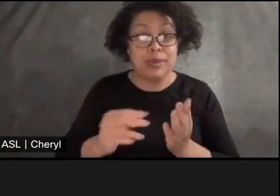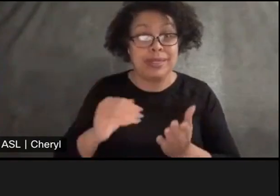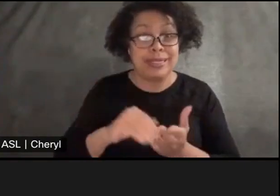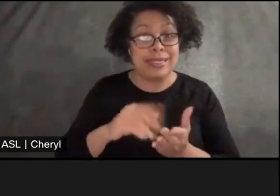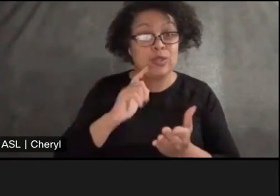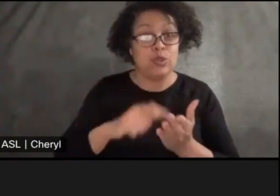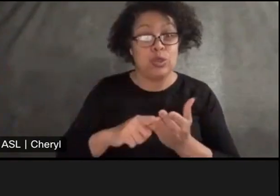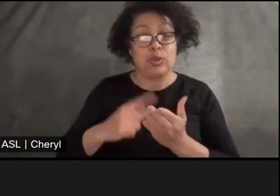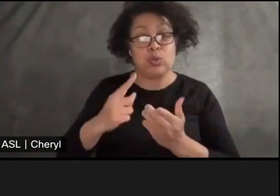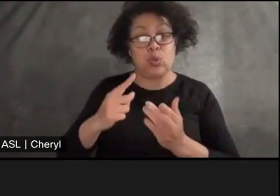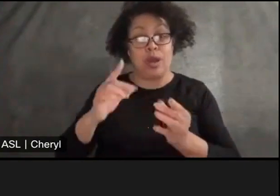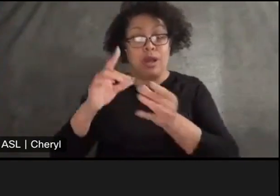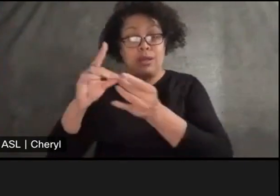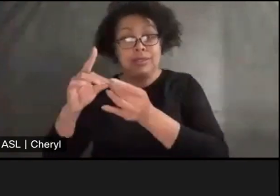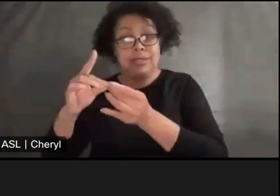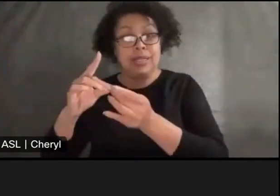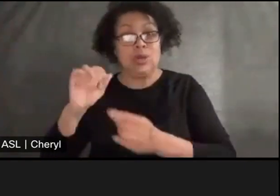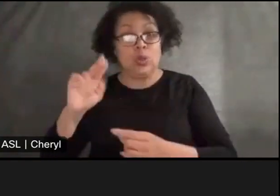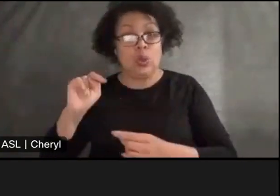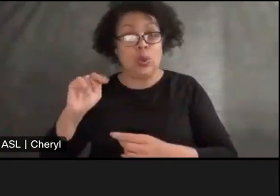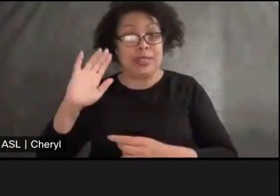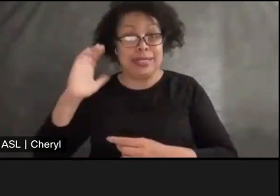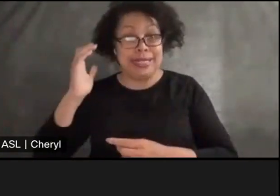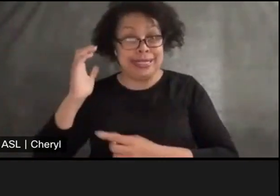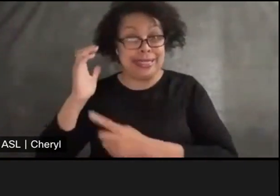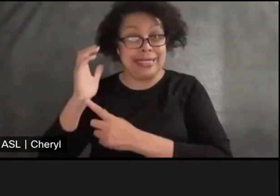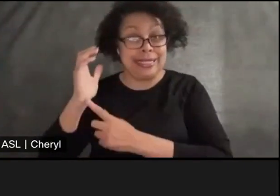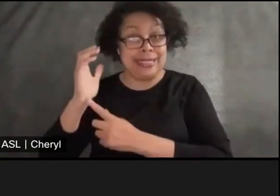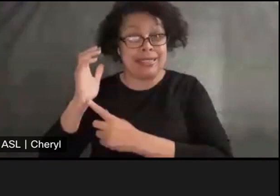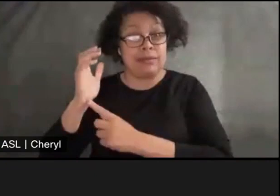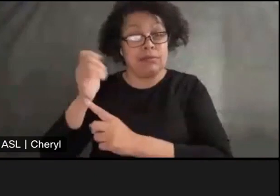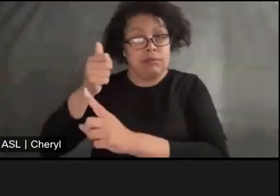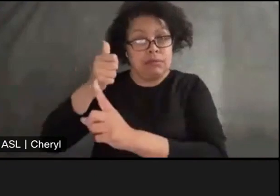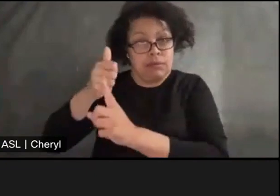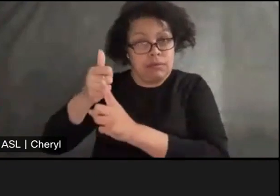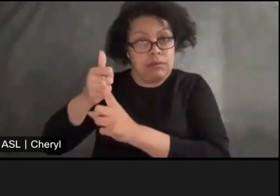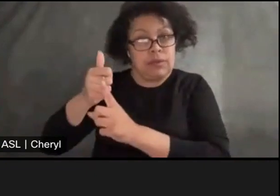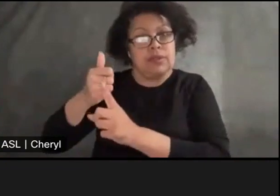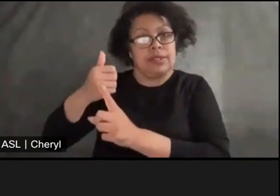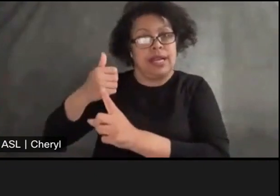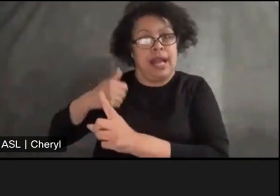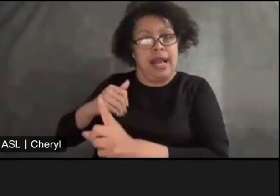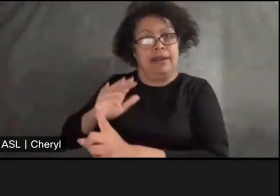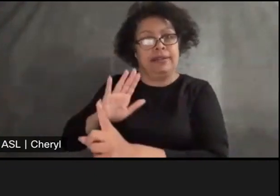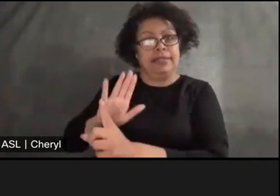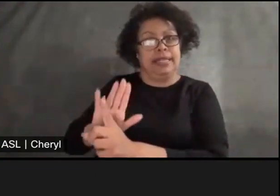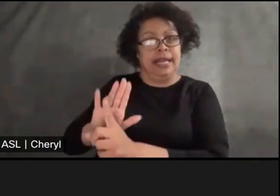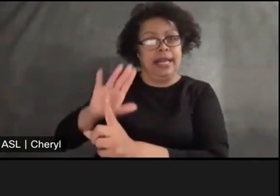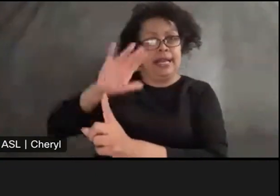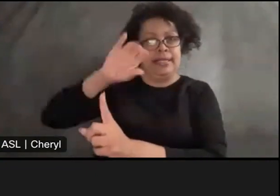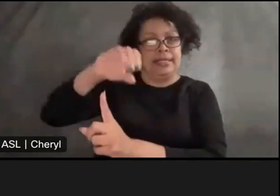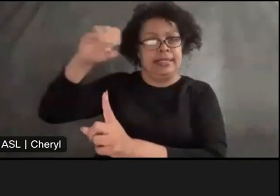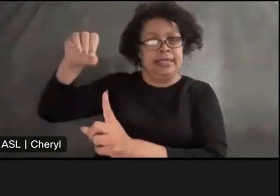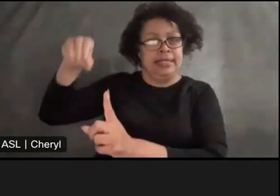included was the corn cousin. And within this corn cousin, they have pods that share with